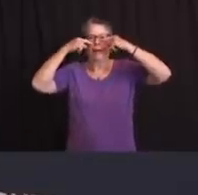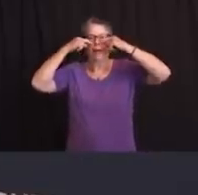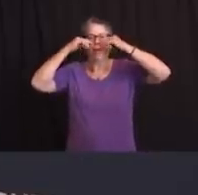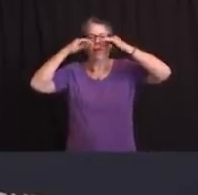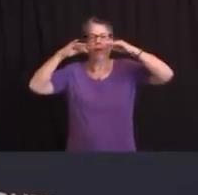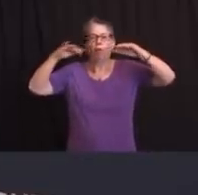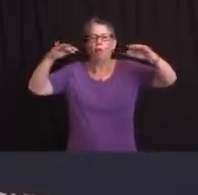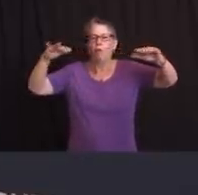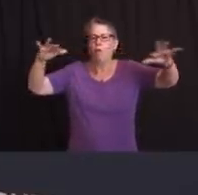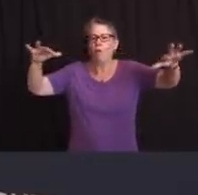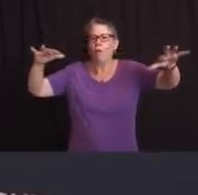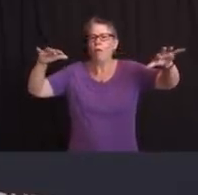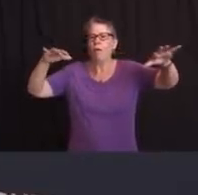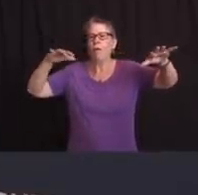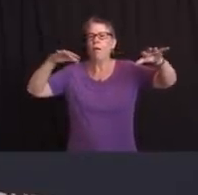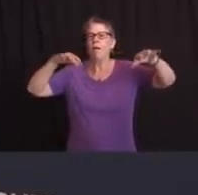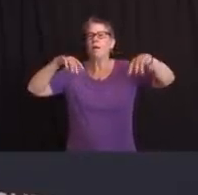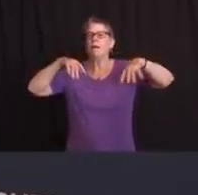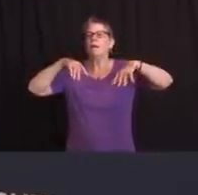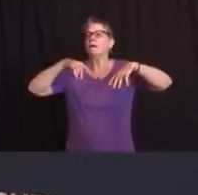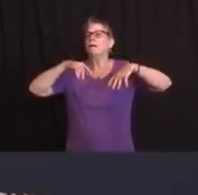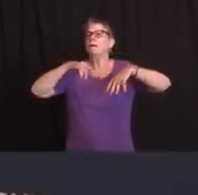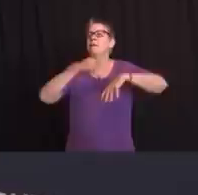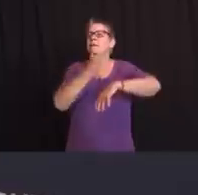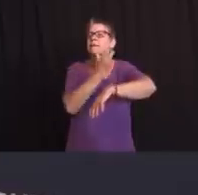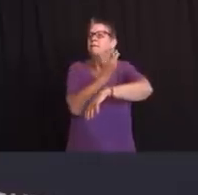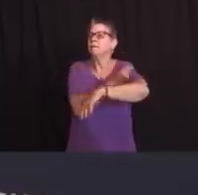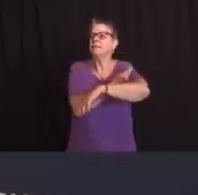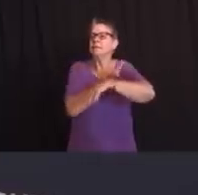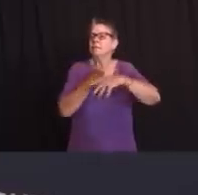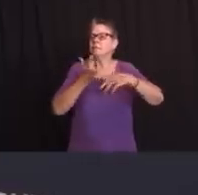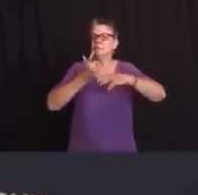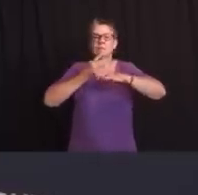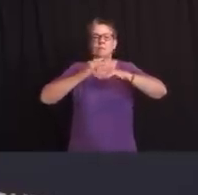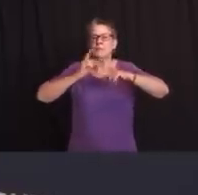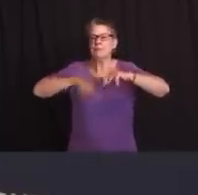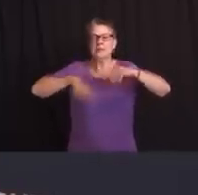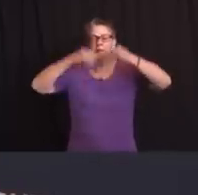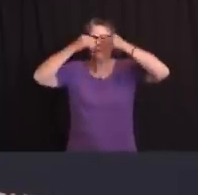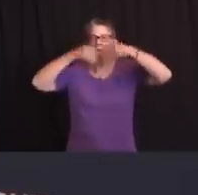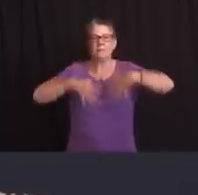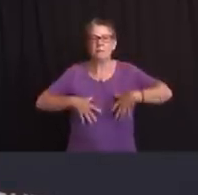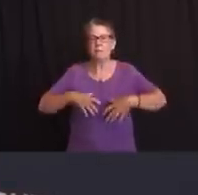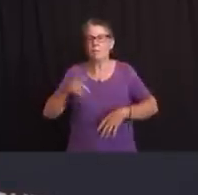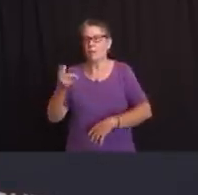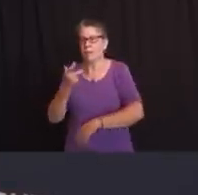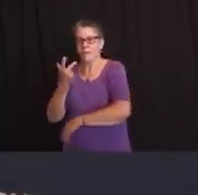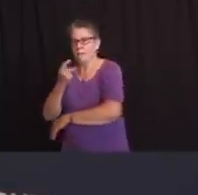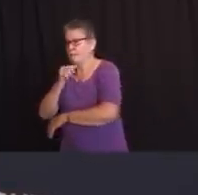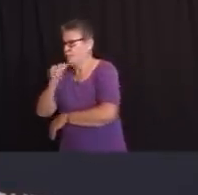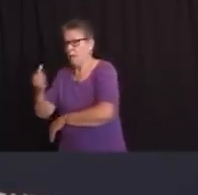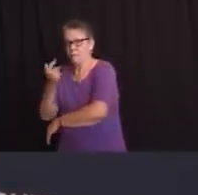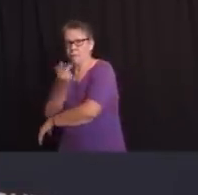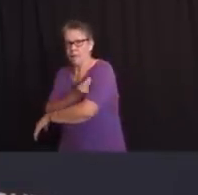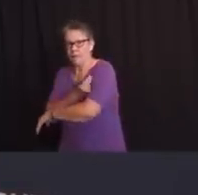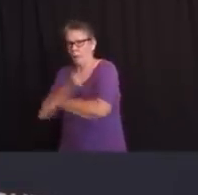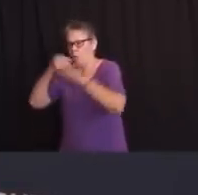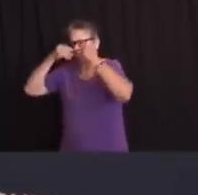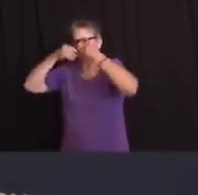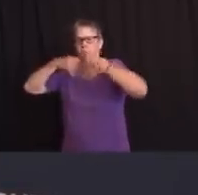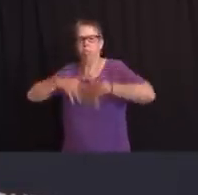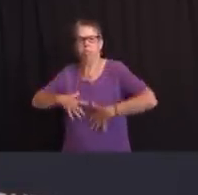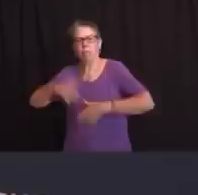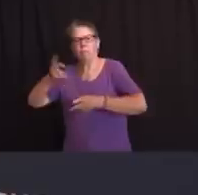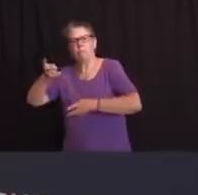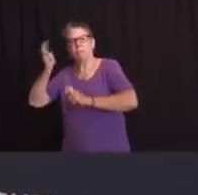numbers that it would take to make you sicker. Your body responds faster to it. It produces antibodies. It helps protect the